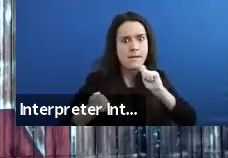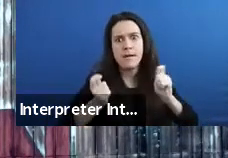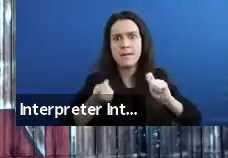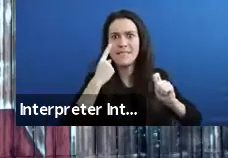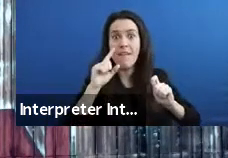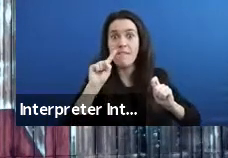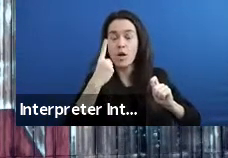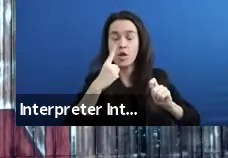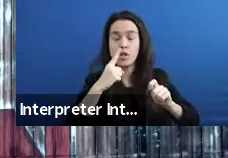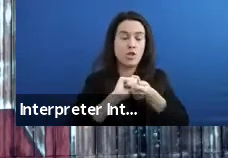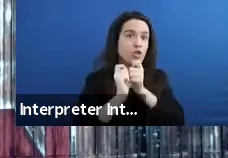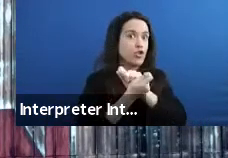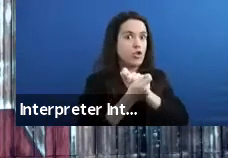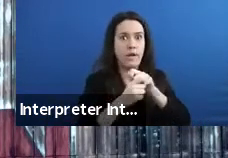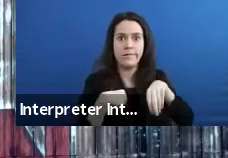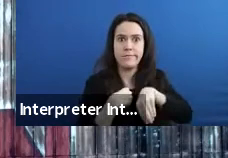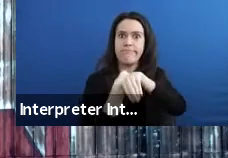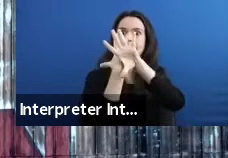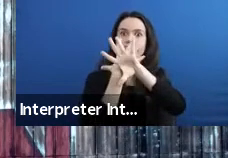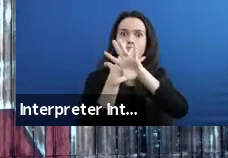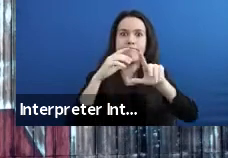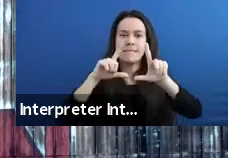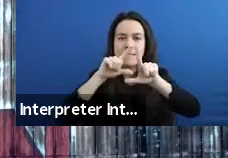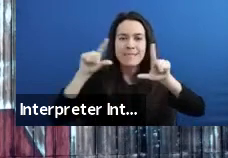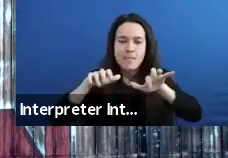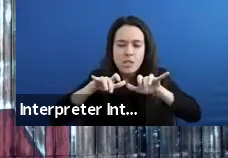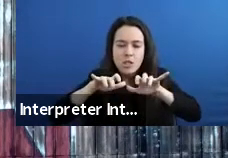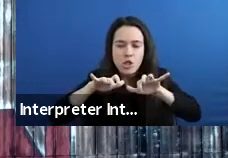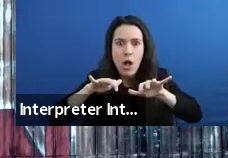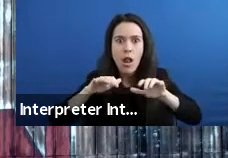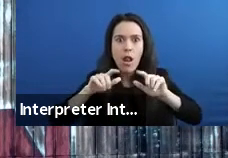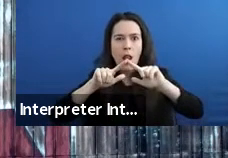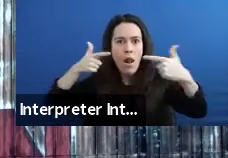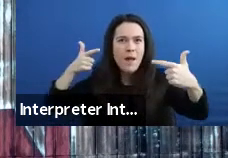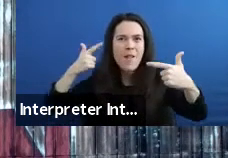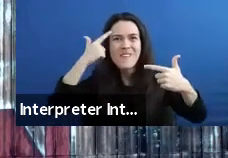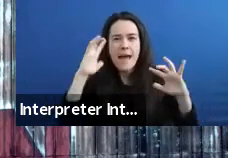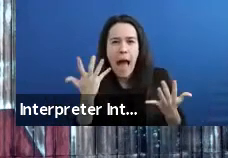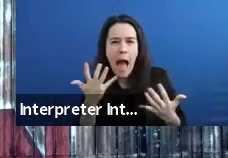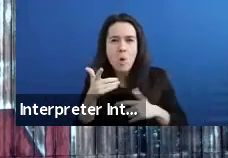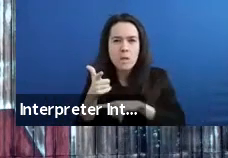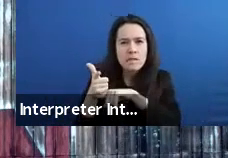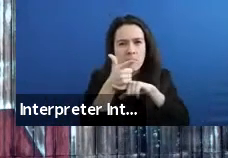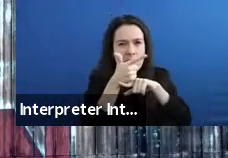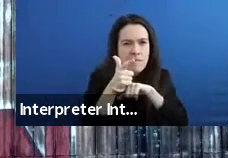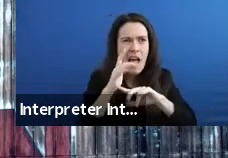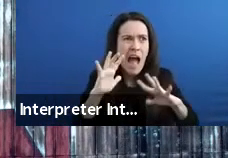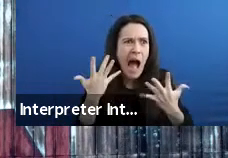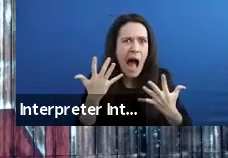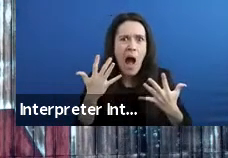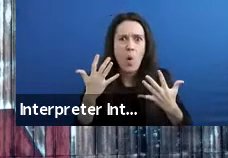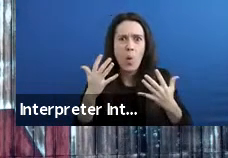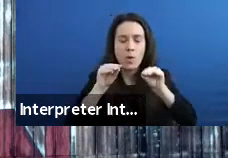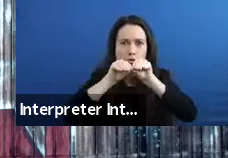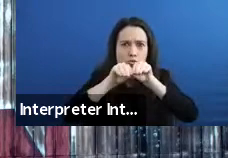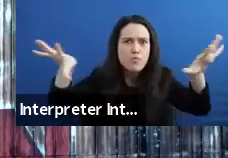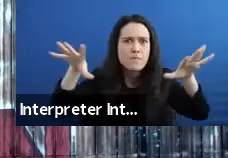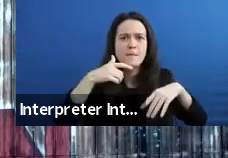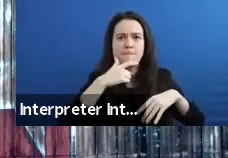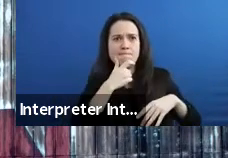phase, raising also some concerns or issues about how to monetize these digital performances and how to create